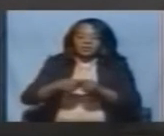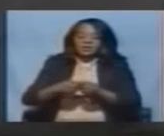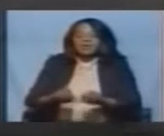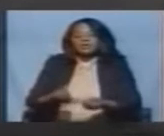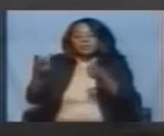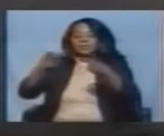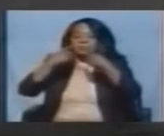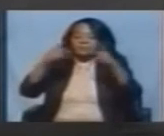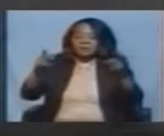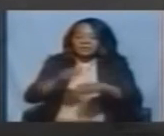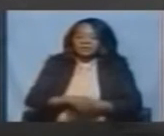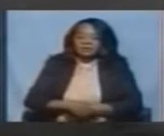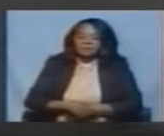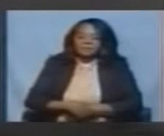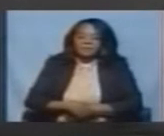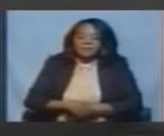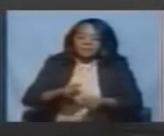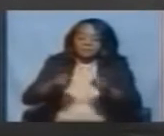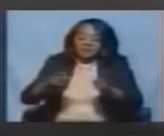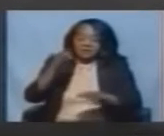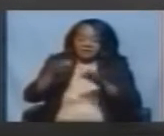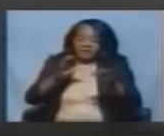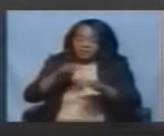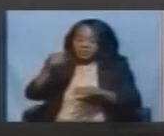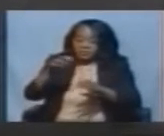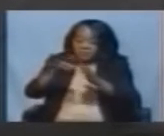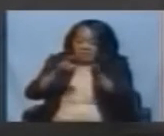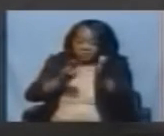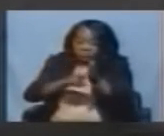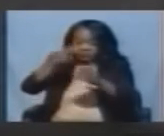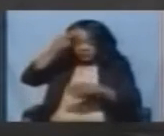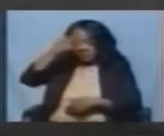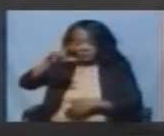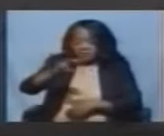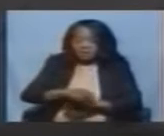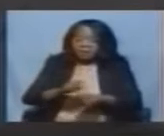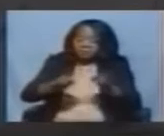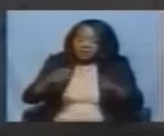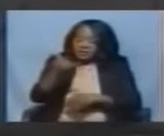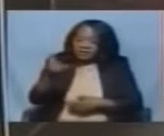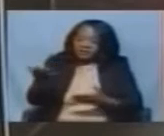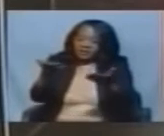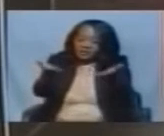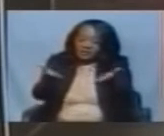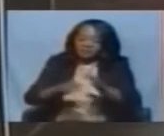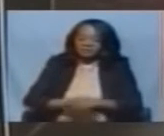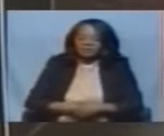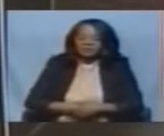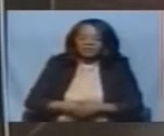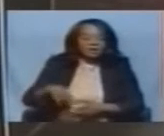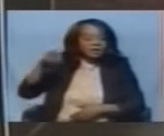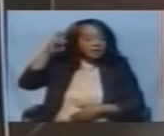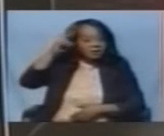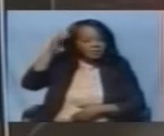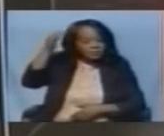when KPMG does a report on the mines, no one knows about it. But even there, there are issues. And I'll tell you something why we need to control that.